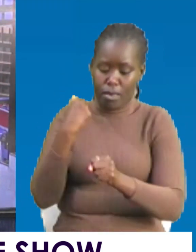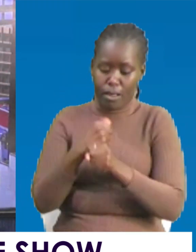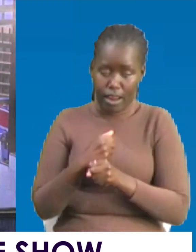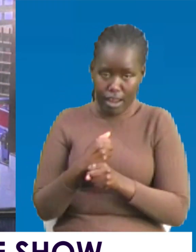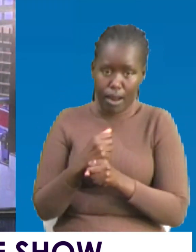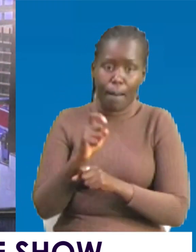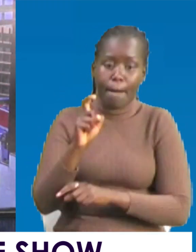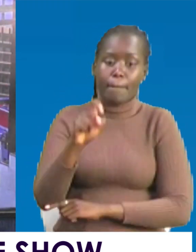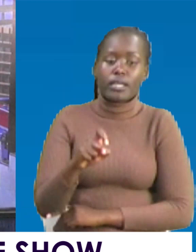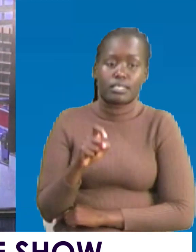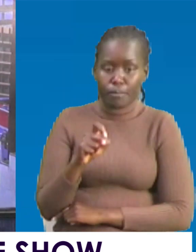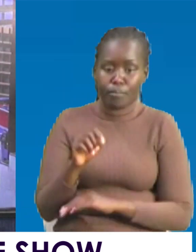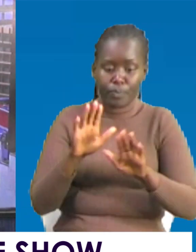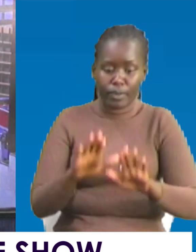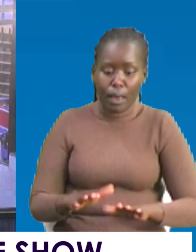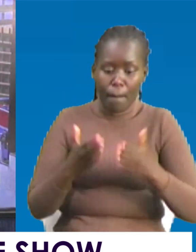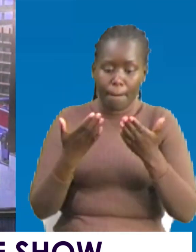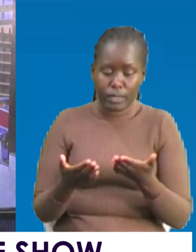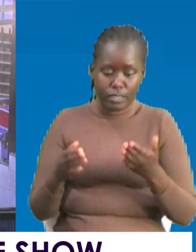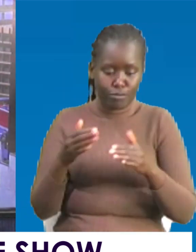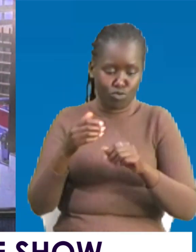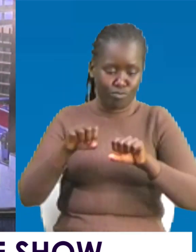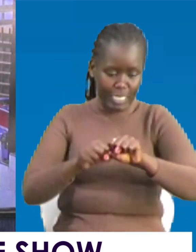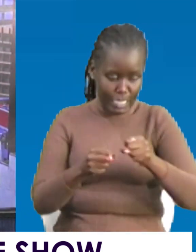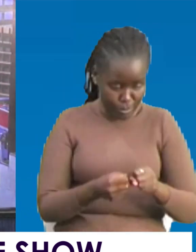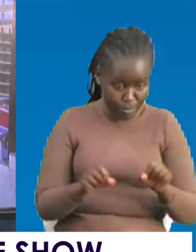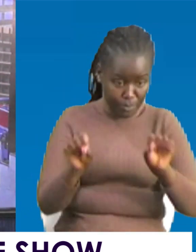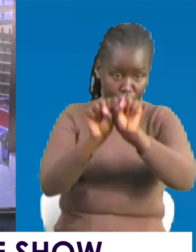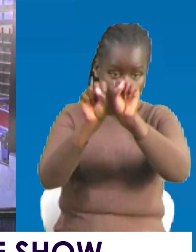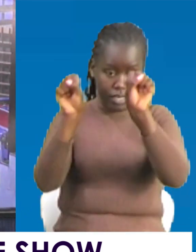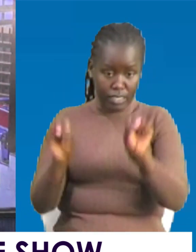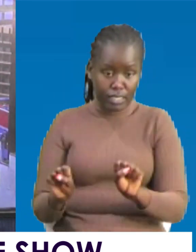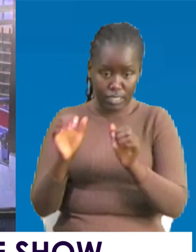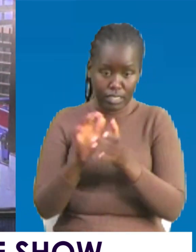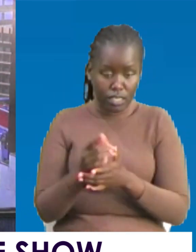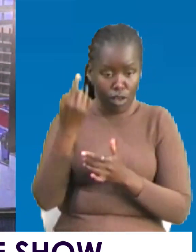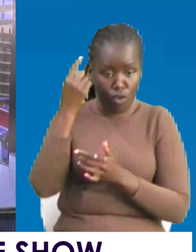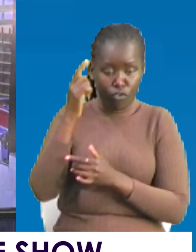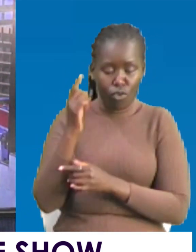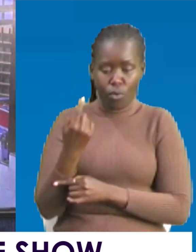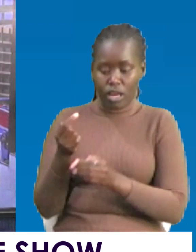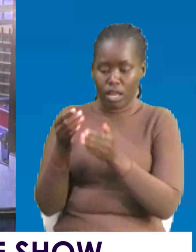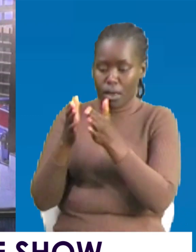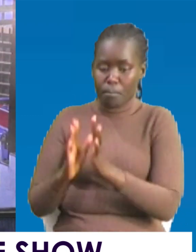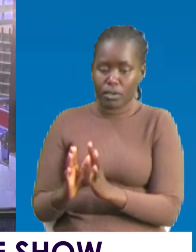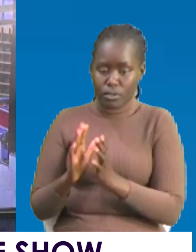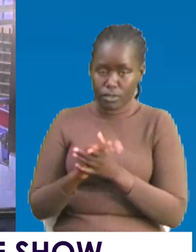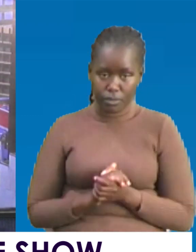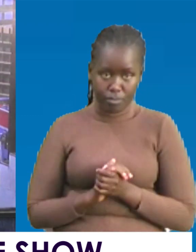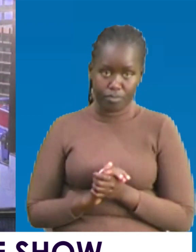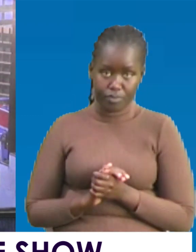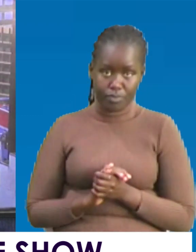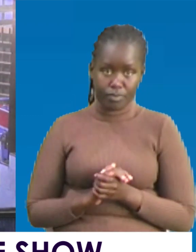know, parties have to be broken. Systems can be set just for one person. I'm telling you,